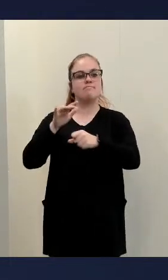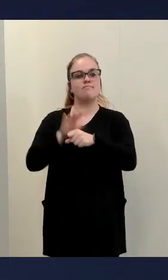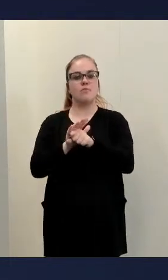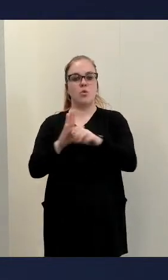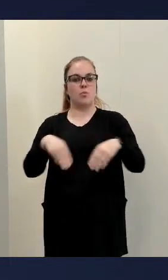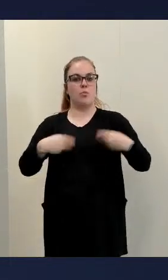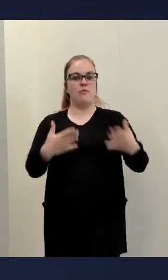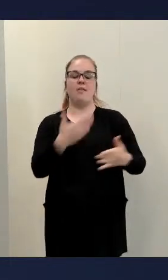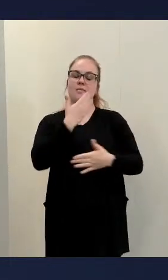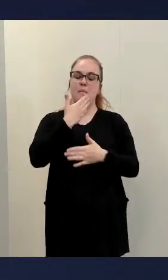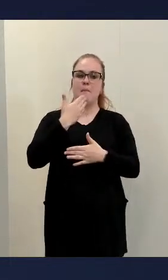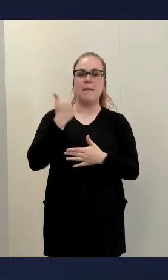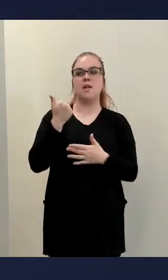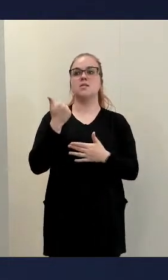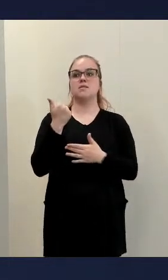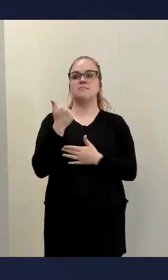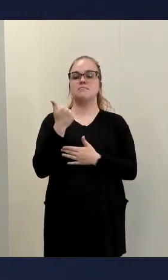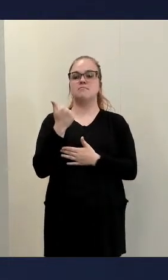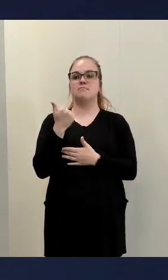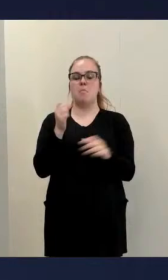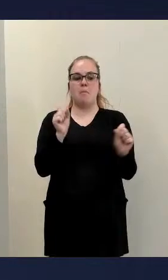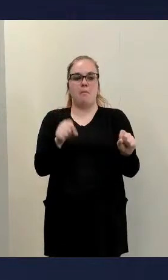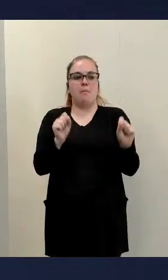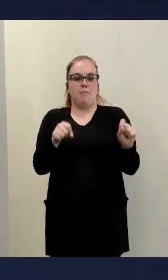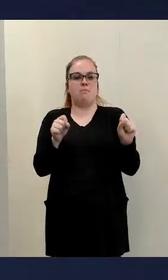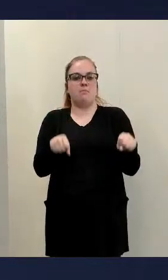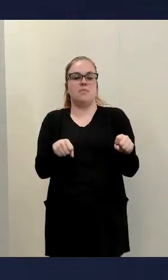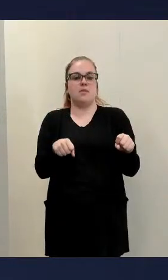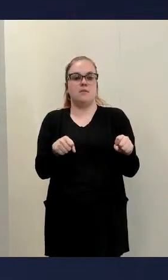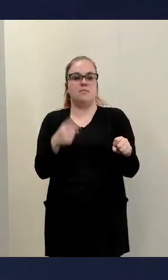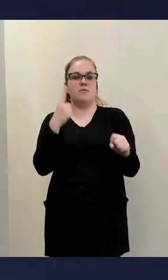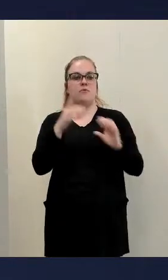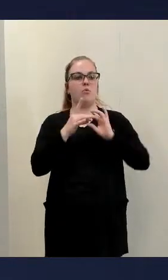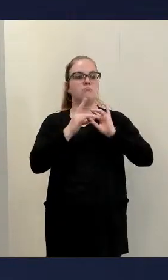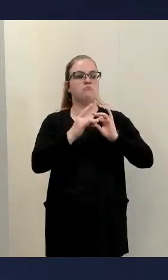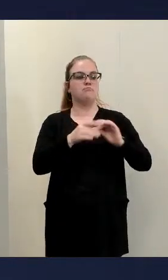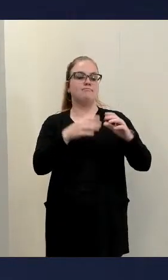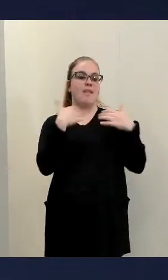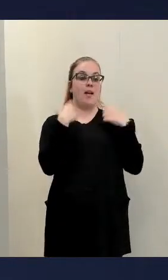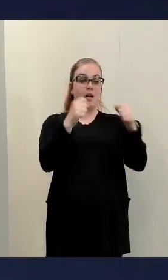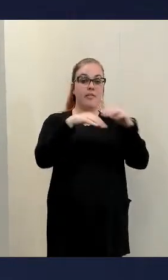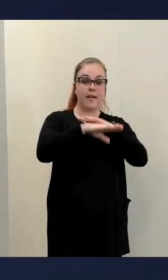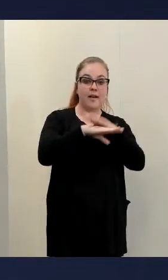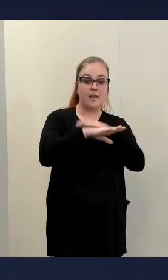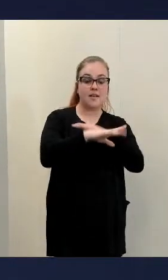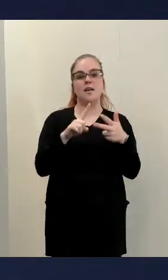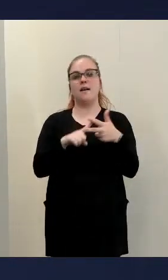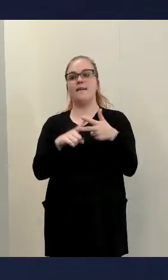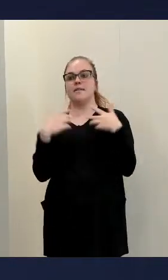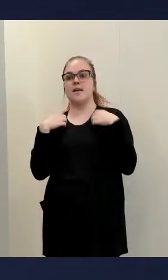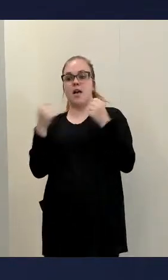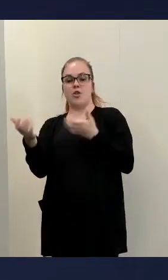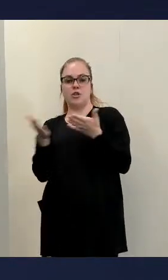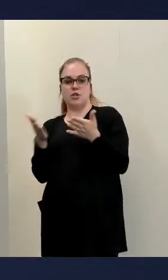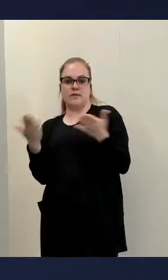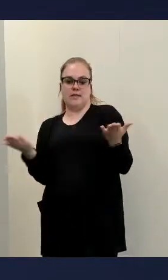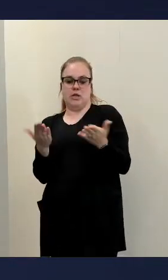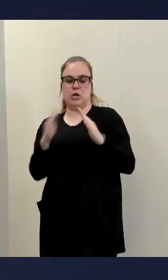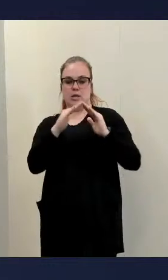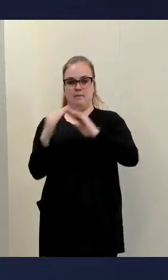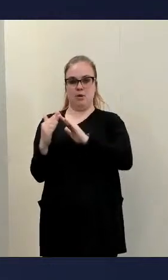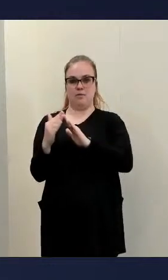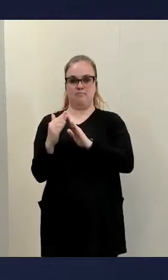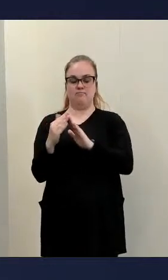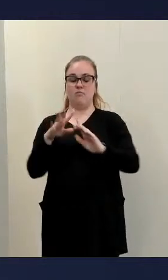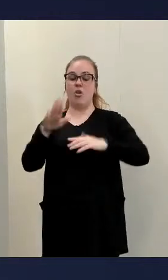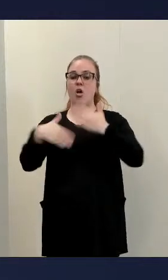providing the best that we can with regards to health access, health services in our community. This all